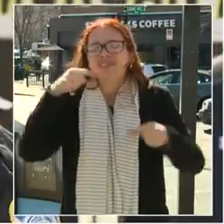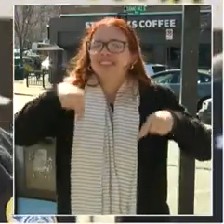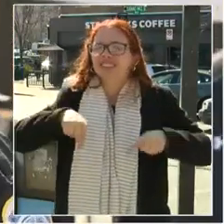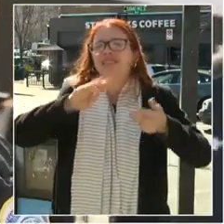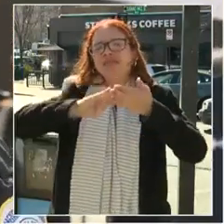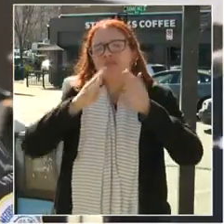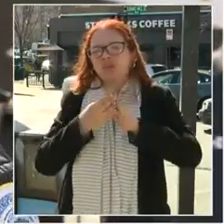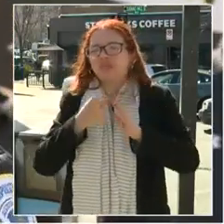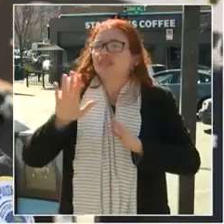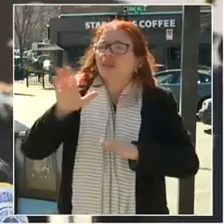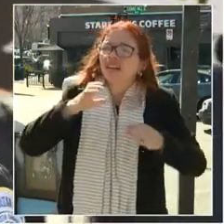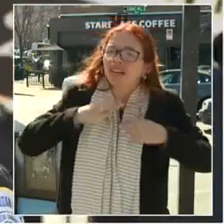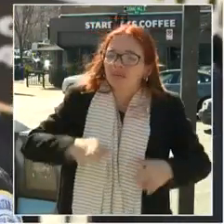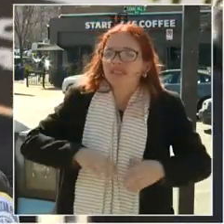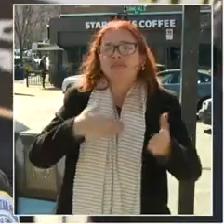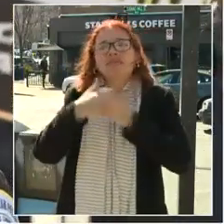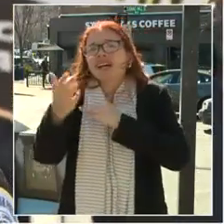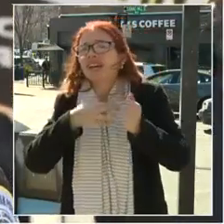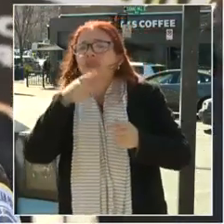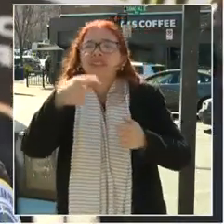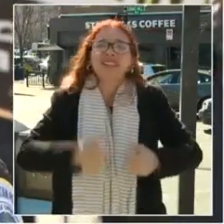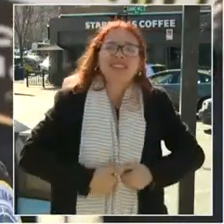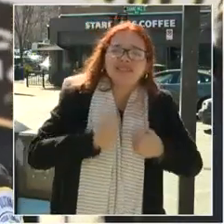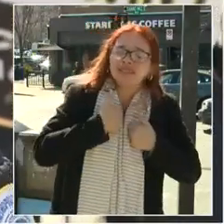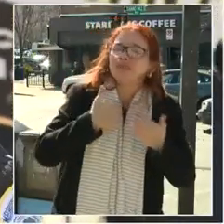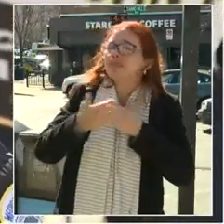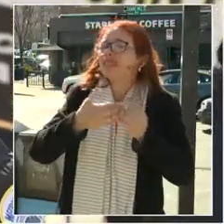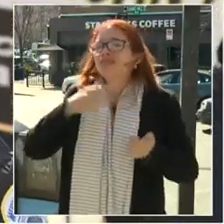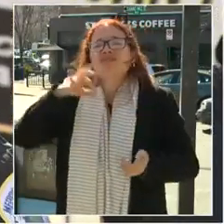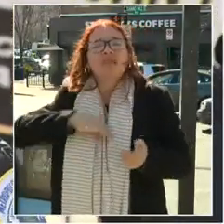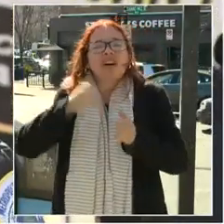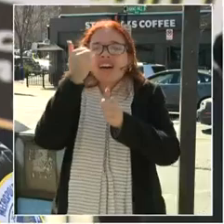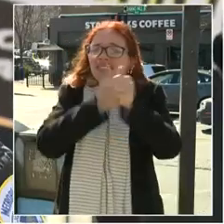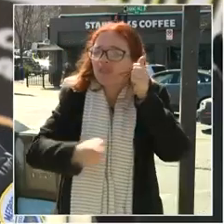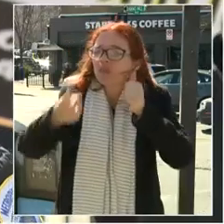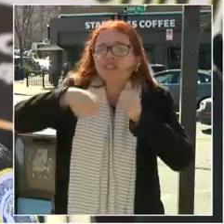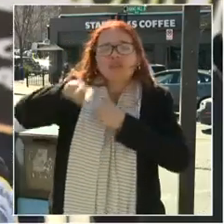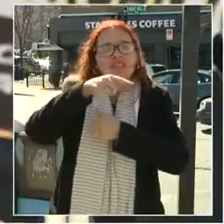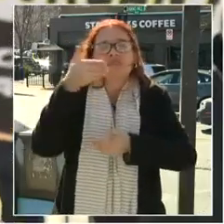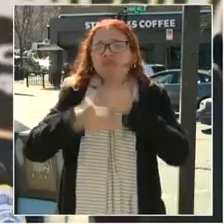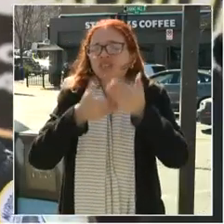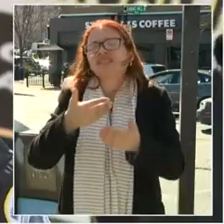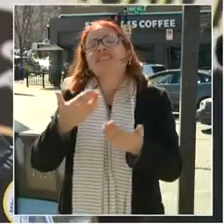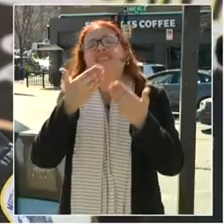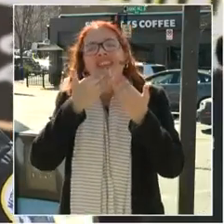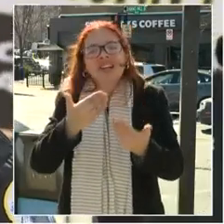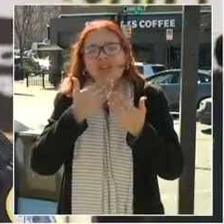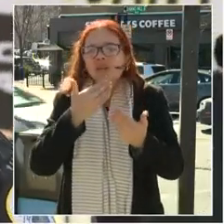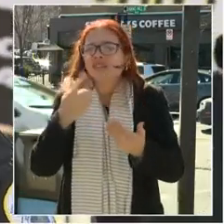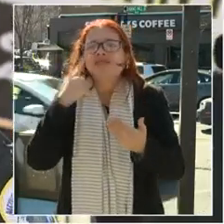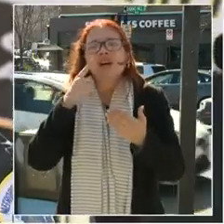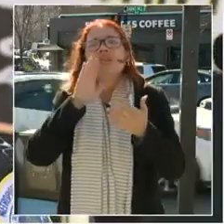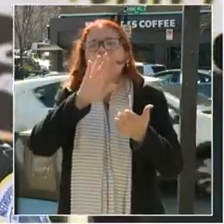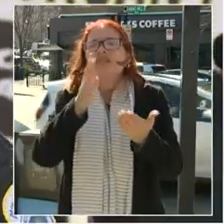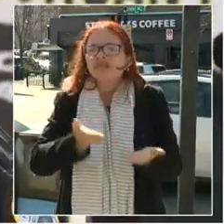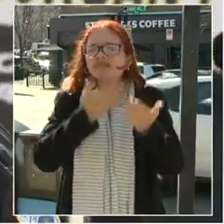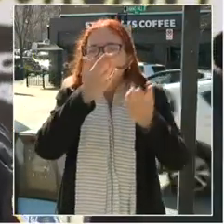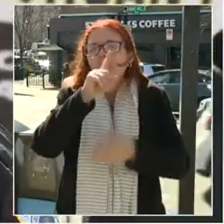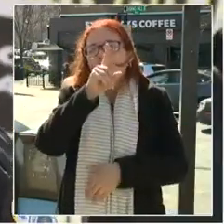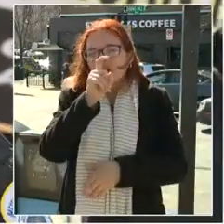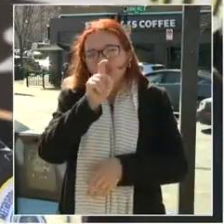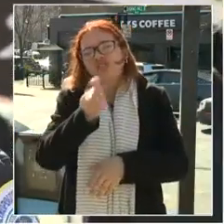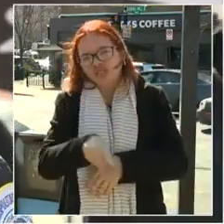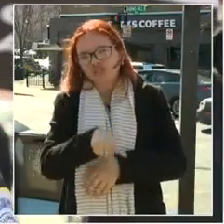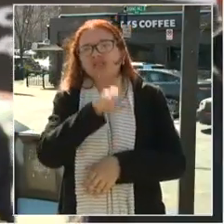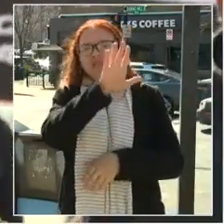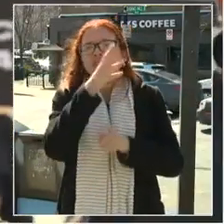customers, whether you're a resident or whatever. It benefits everybody to be part of that process. So thank you for raising that, sir, from your hotel, and I appreciate what you